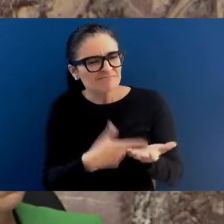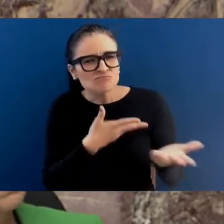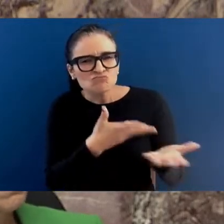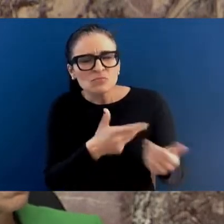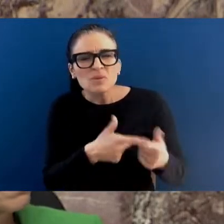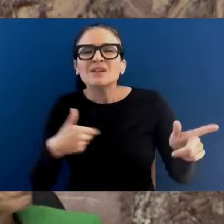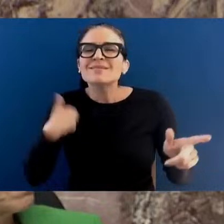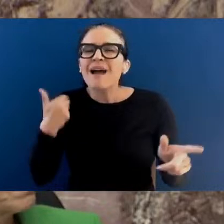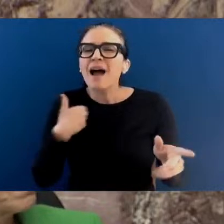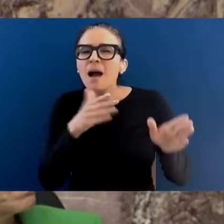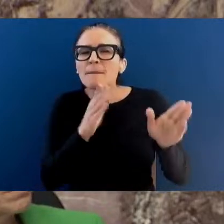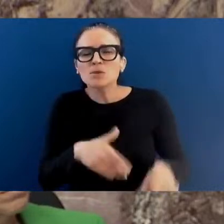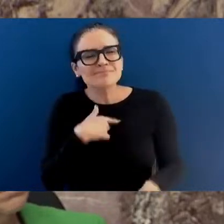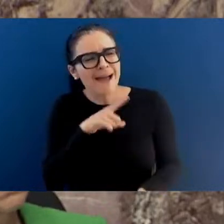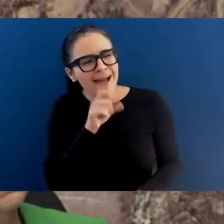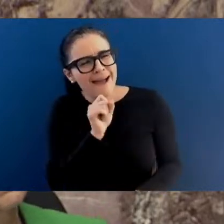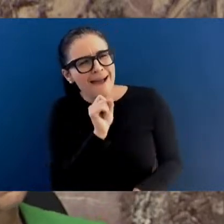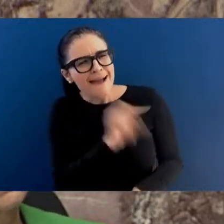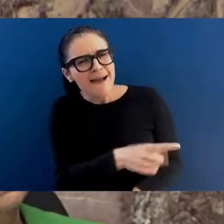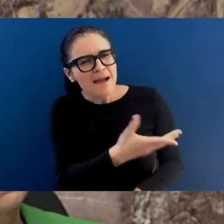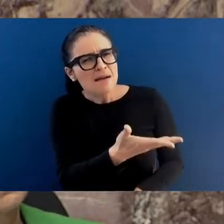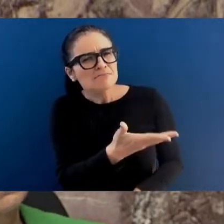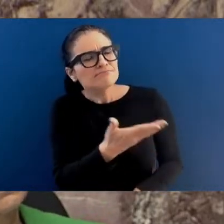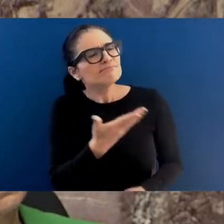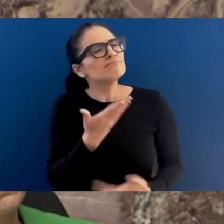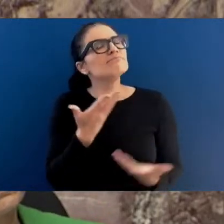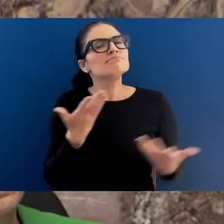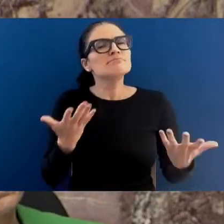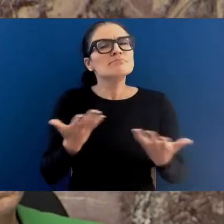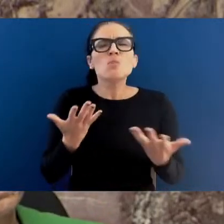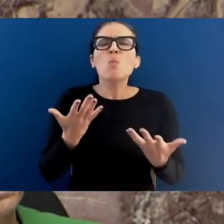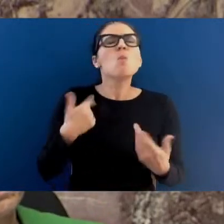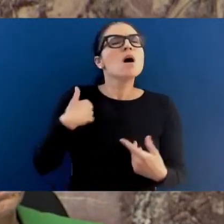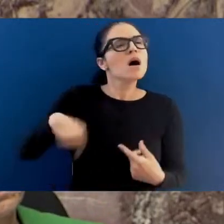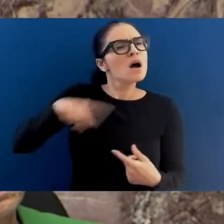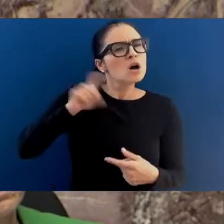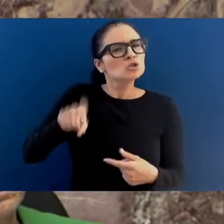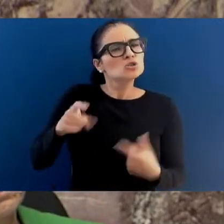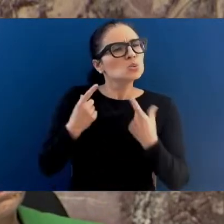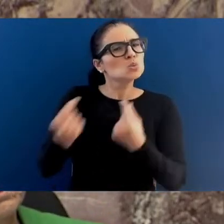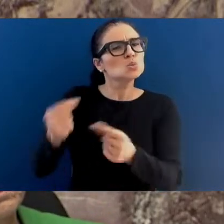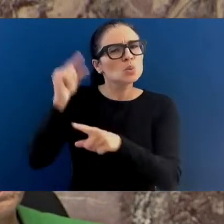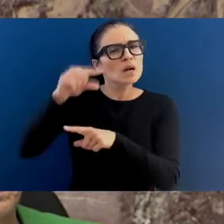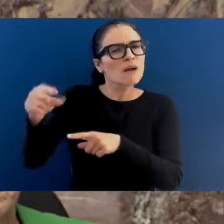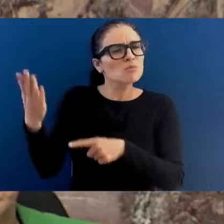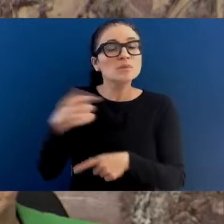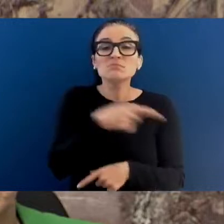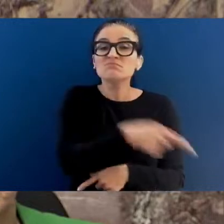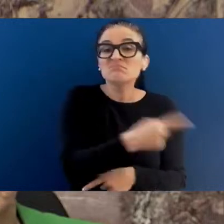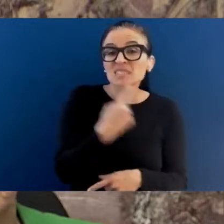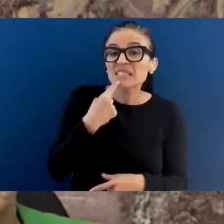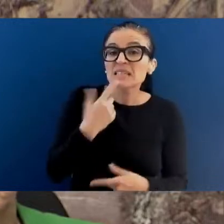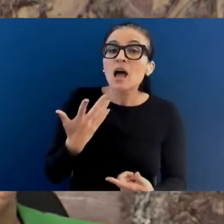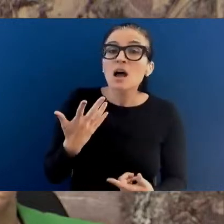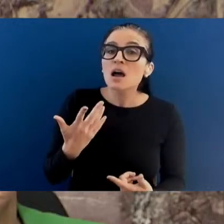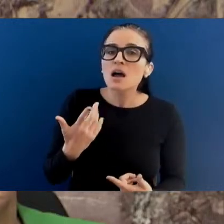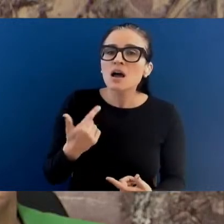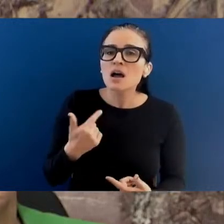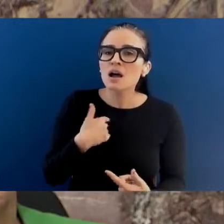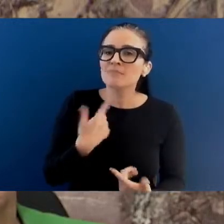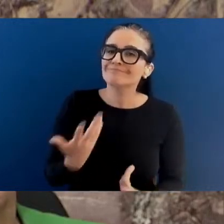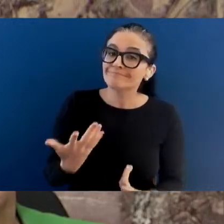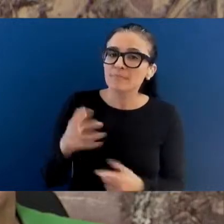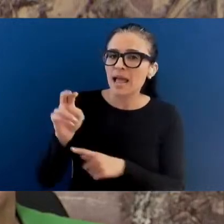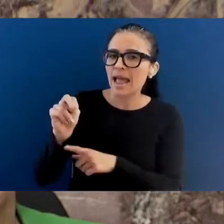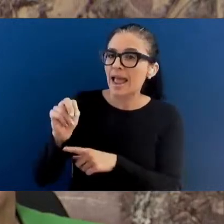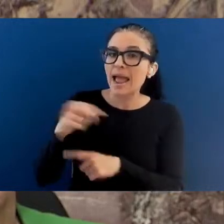gives him hope. He said he is glad to see that our BC NDP government has been cracking down on the practices such as speculation and